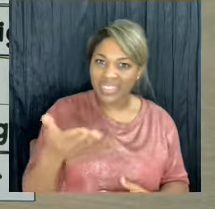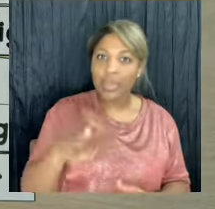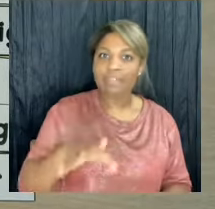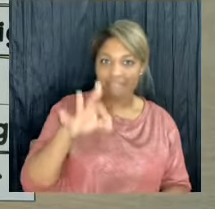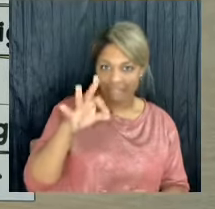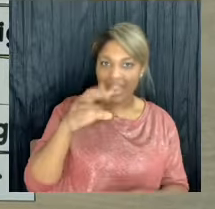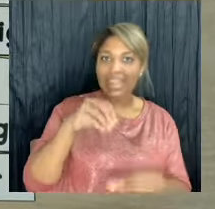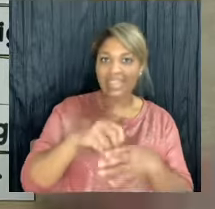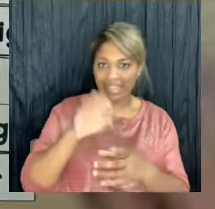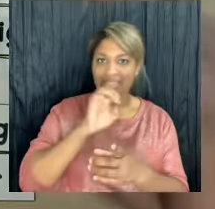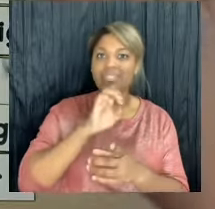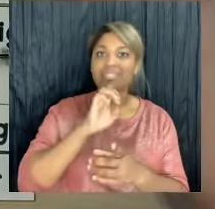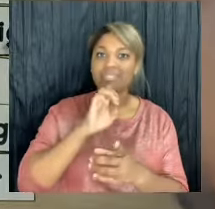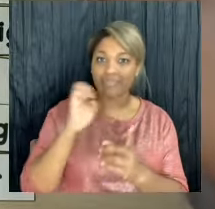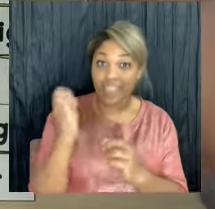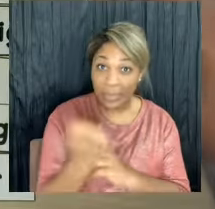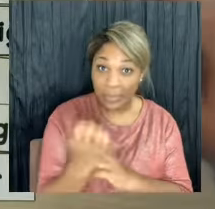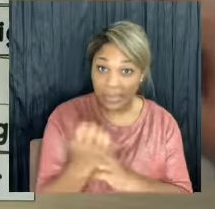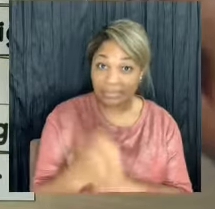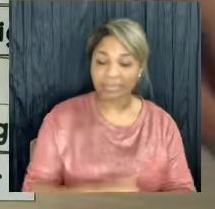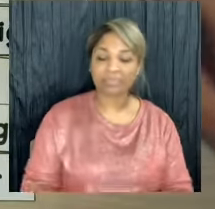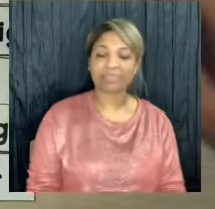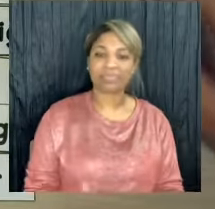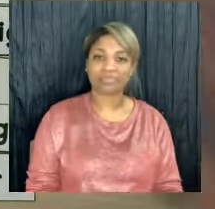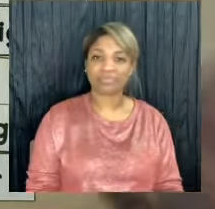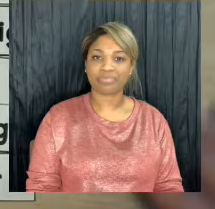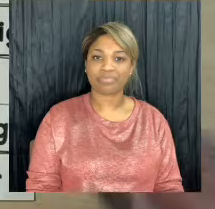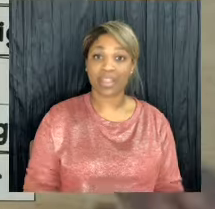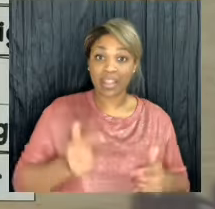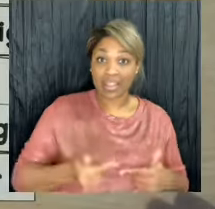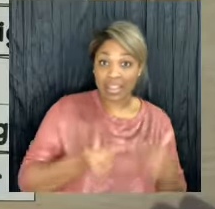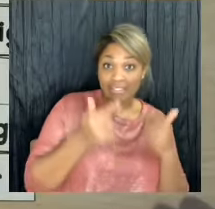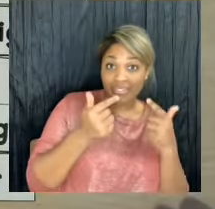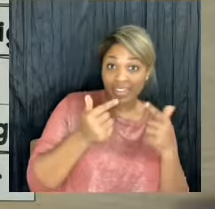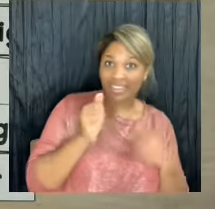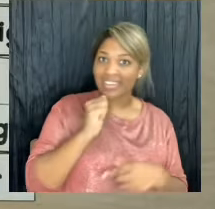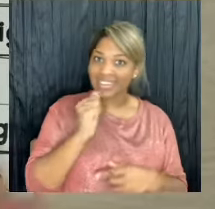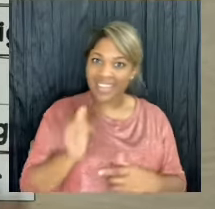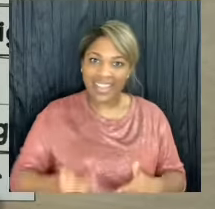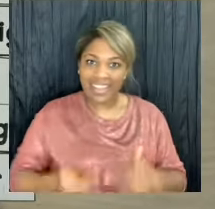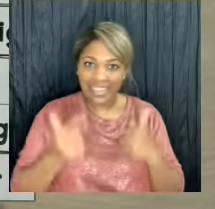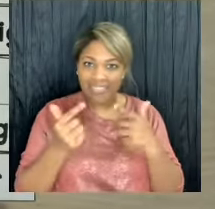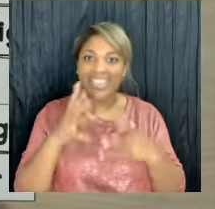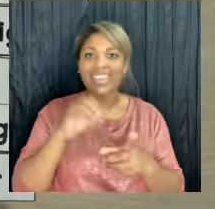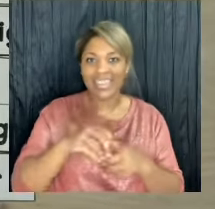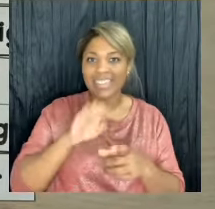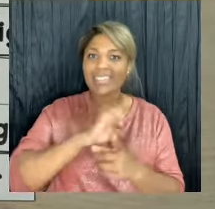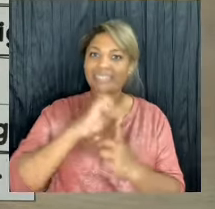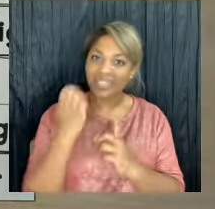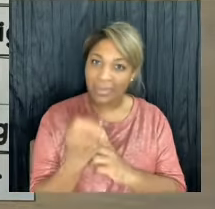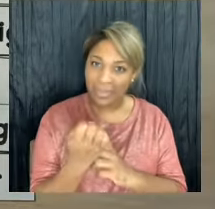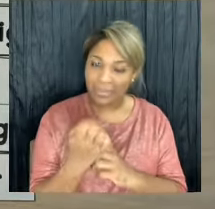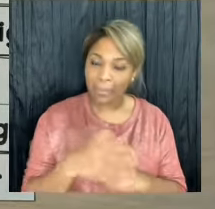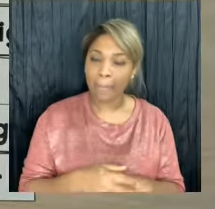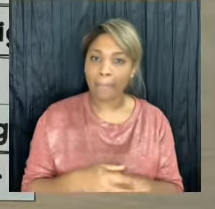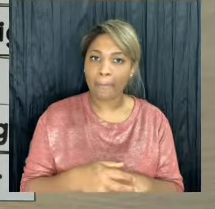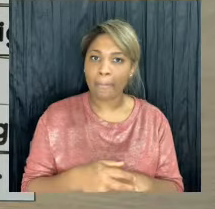the environment. So living and non-living in the environment, these